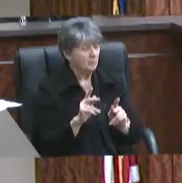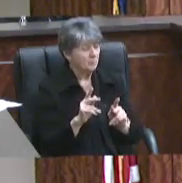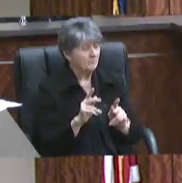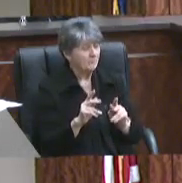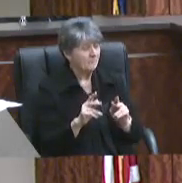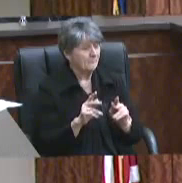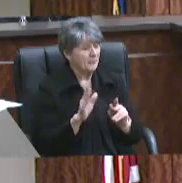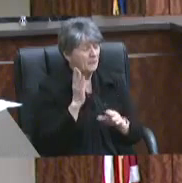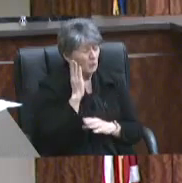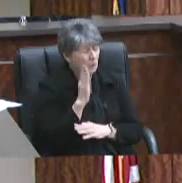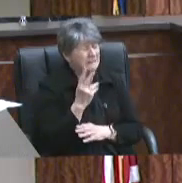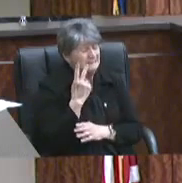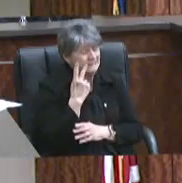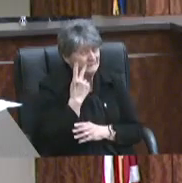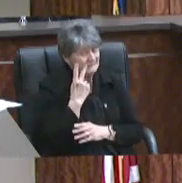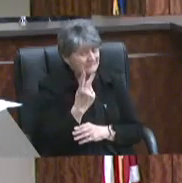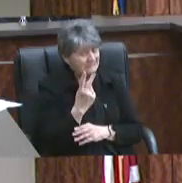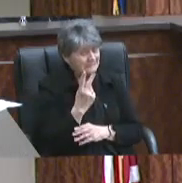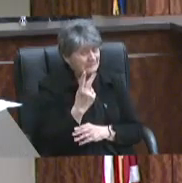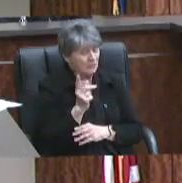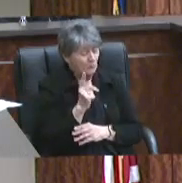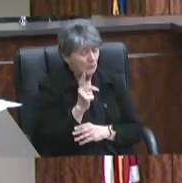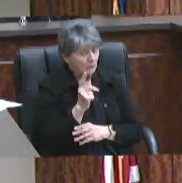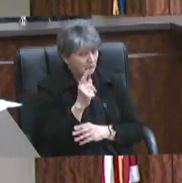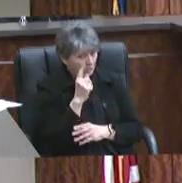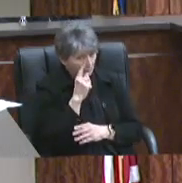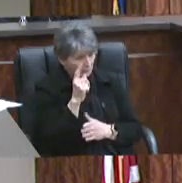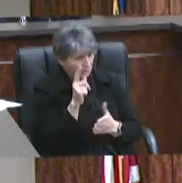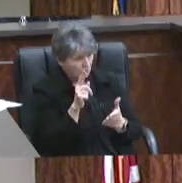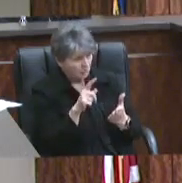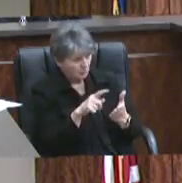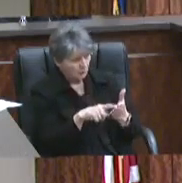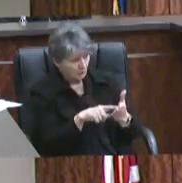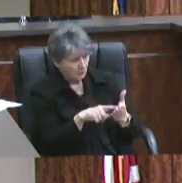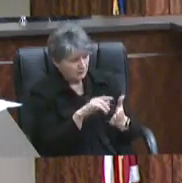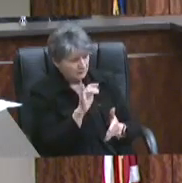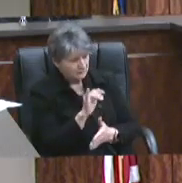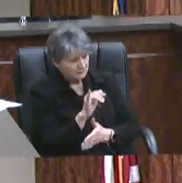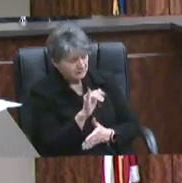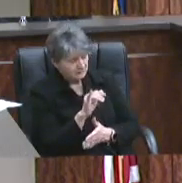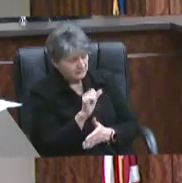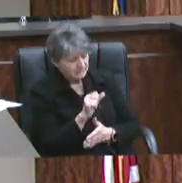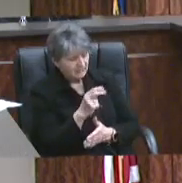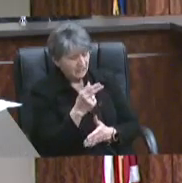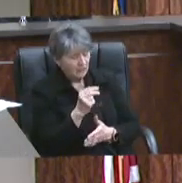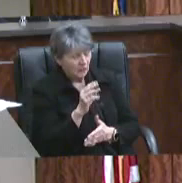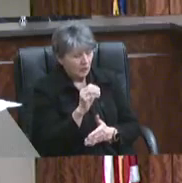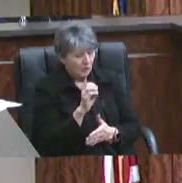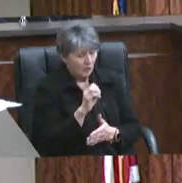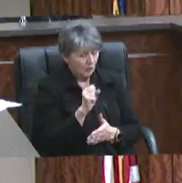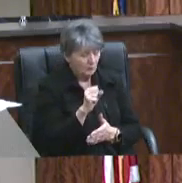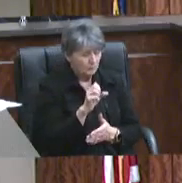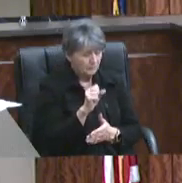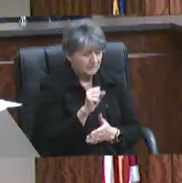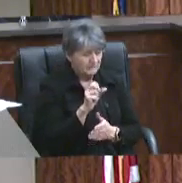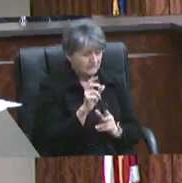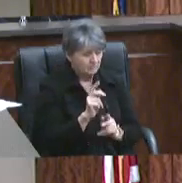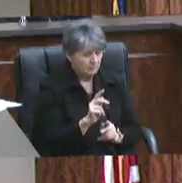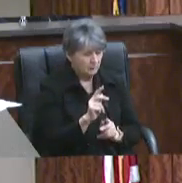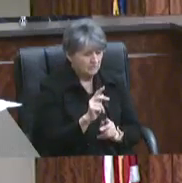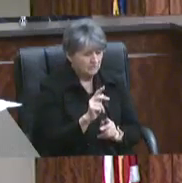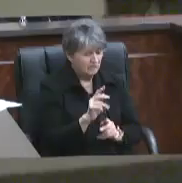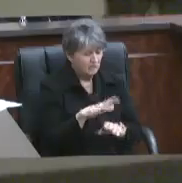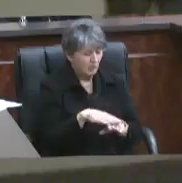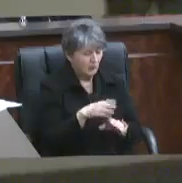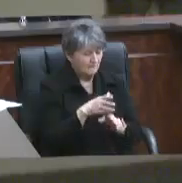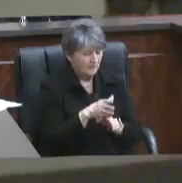basically will see where it catches your eyes, maybe as a homeless person walking down Main Street, sleeping somewhere